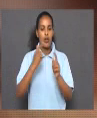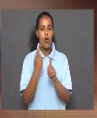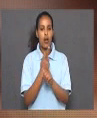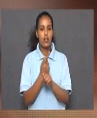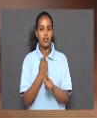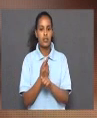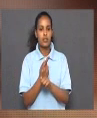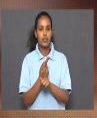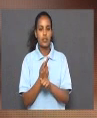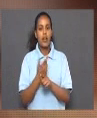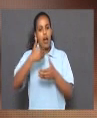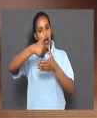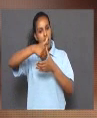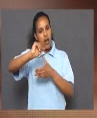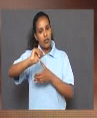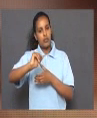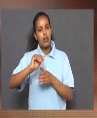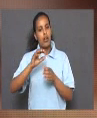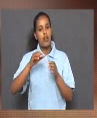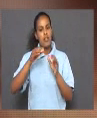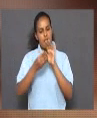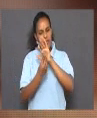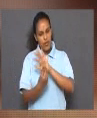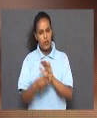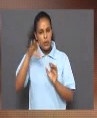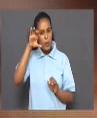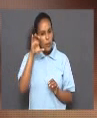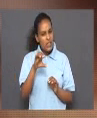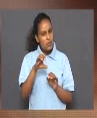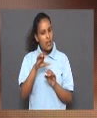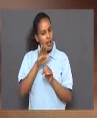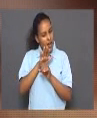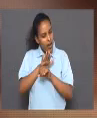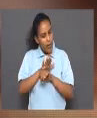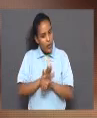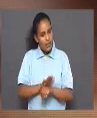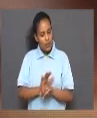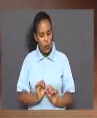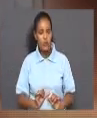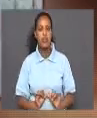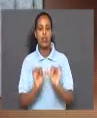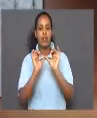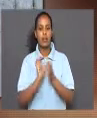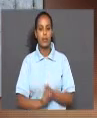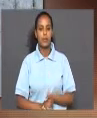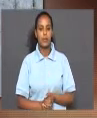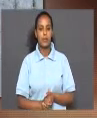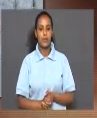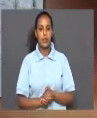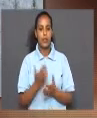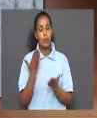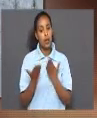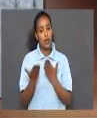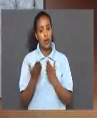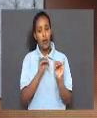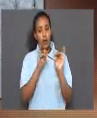occur, an outside influence must be applied constantly. You